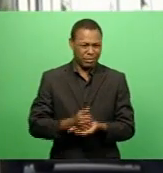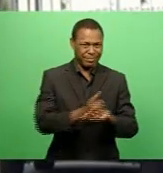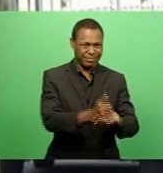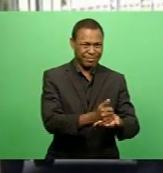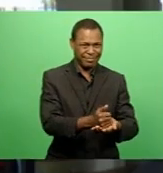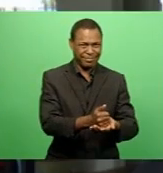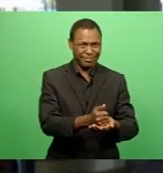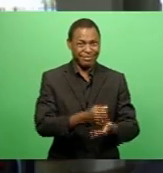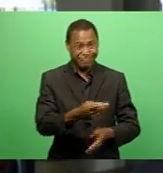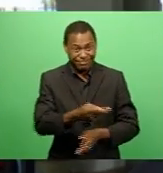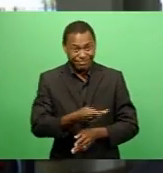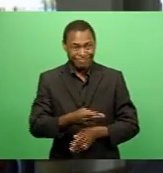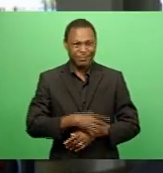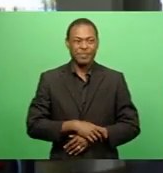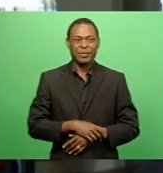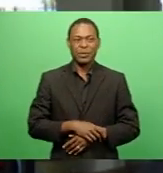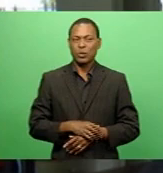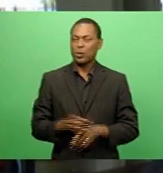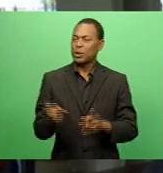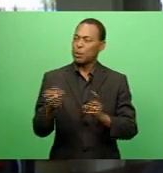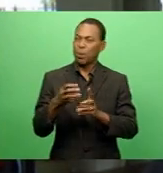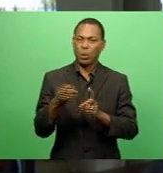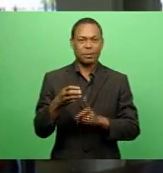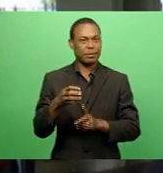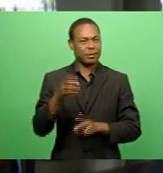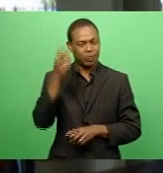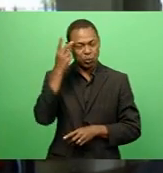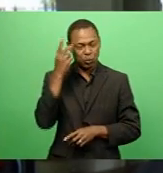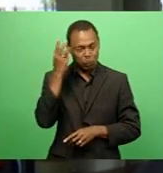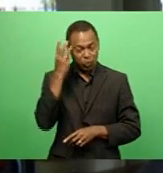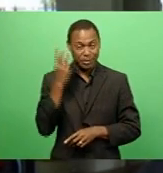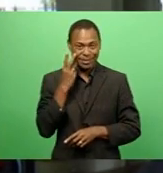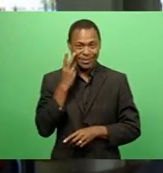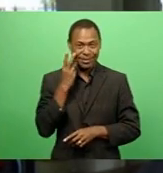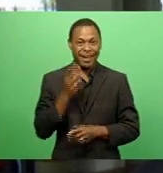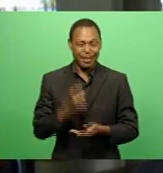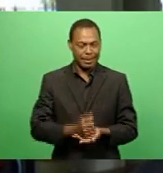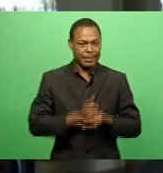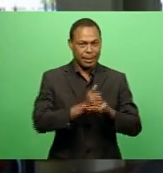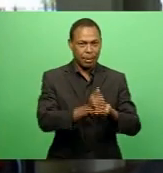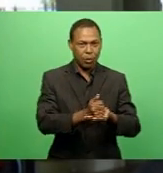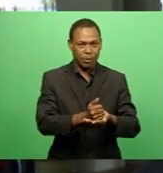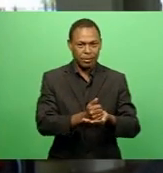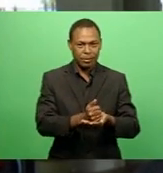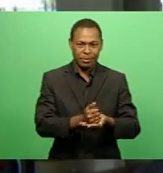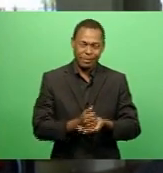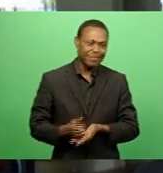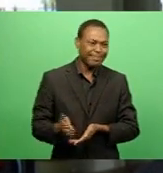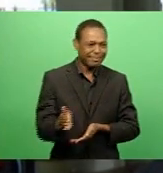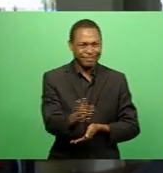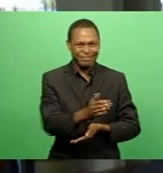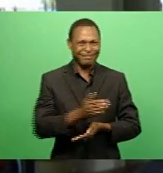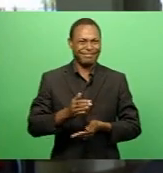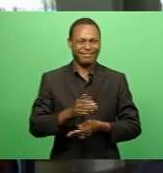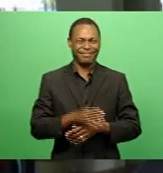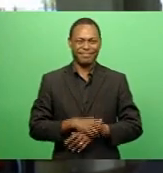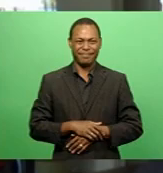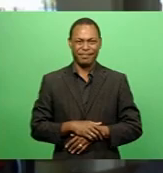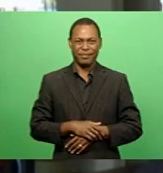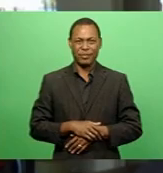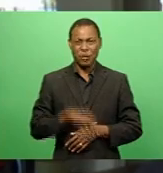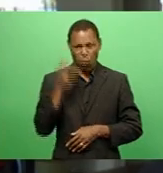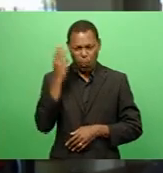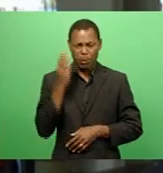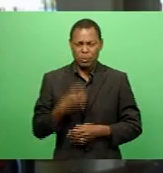that women support each other, especially intersectionalities, just, women with